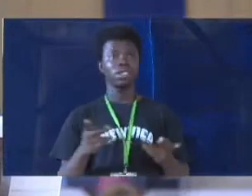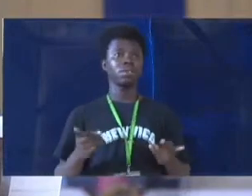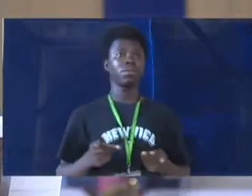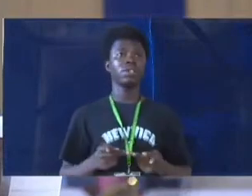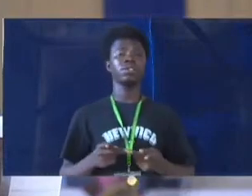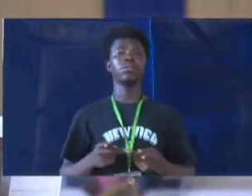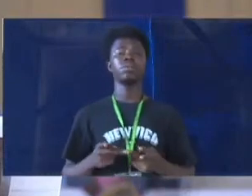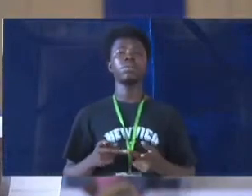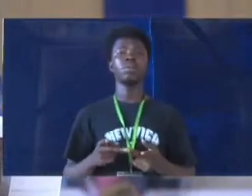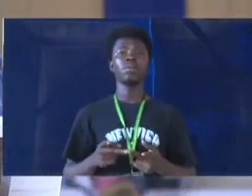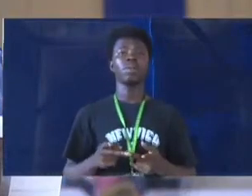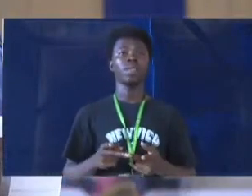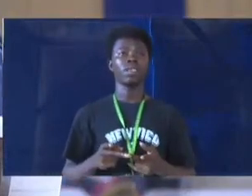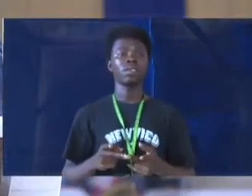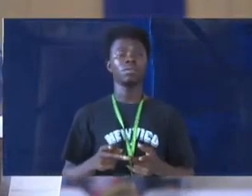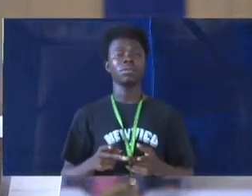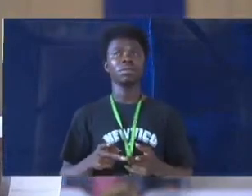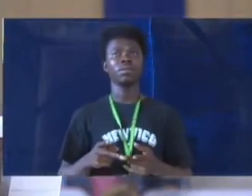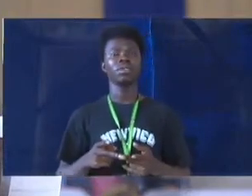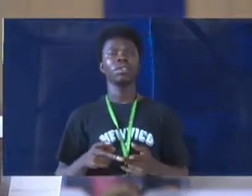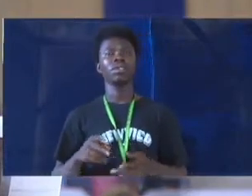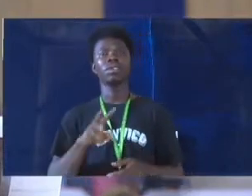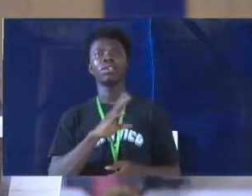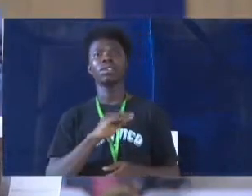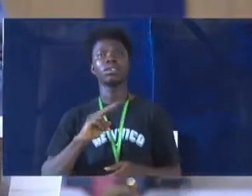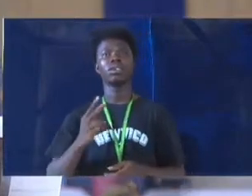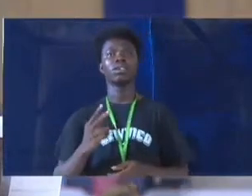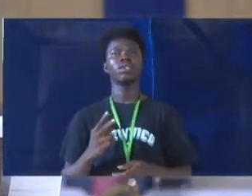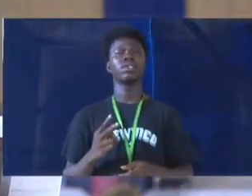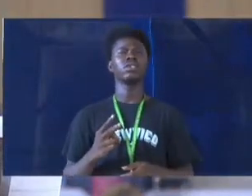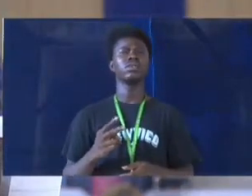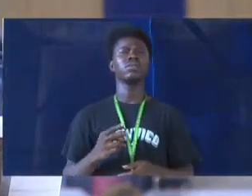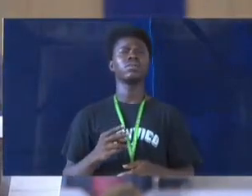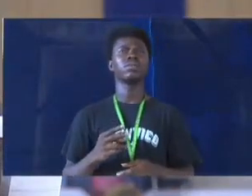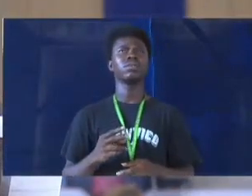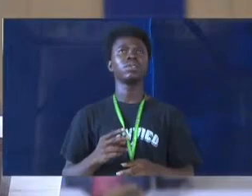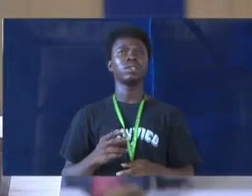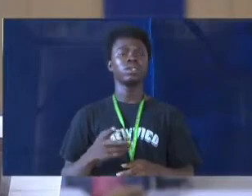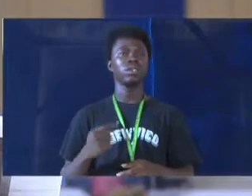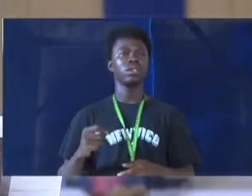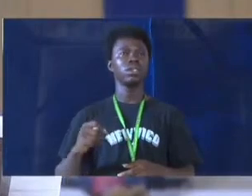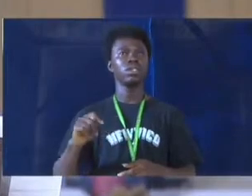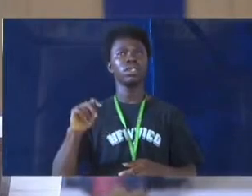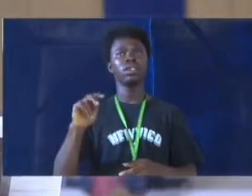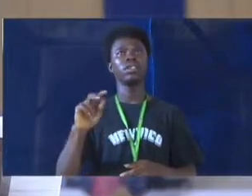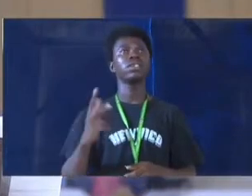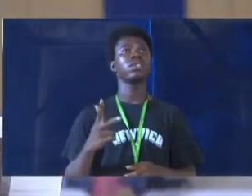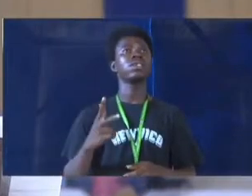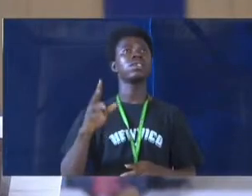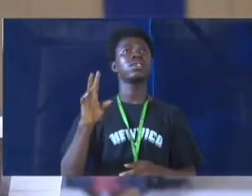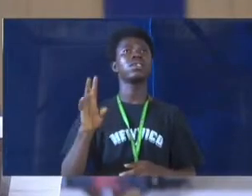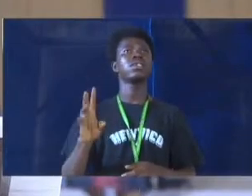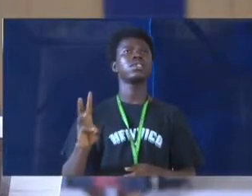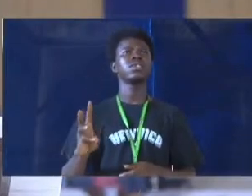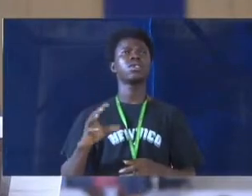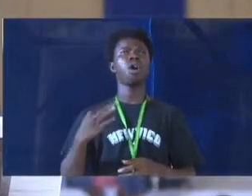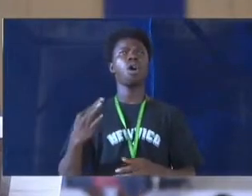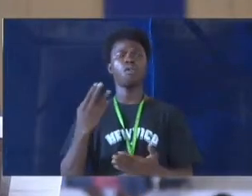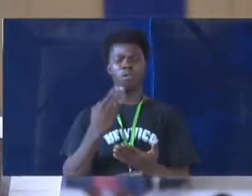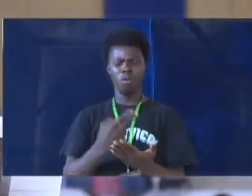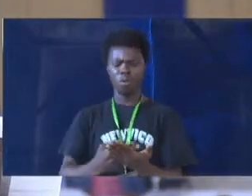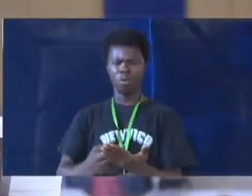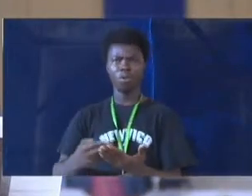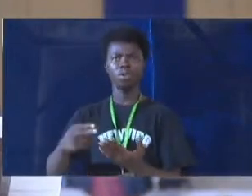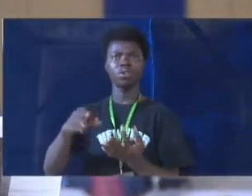talk this second day of the 26th Holy Ghost Congress